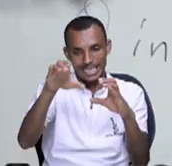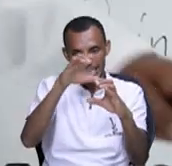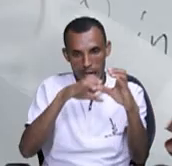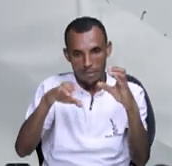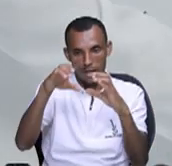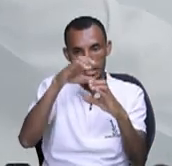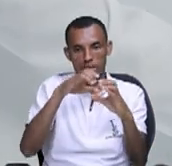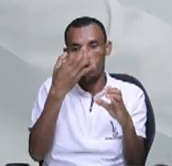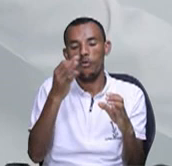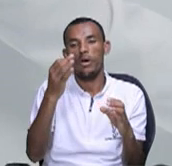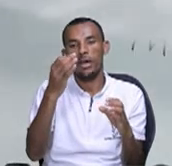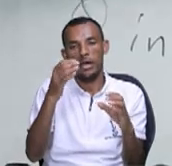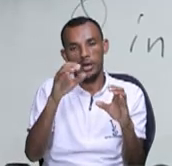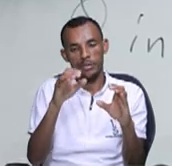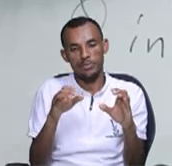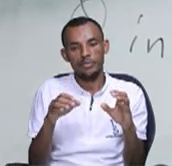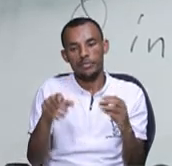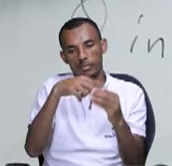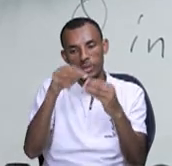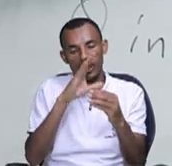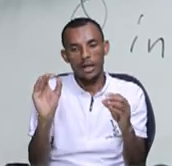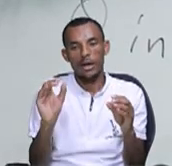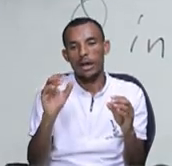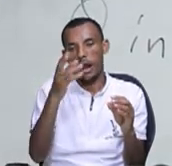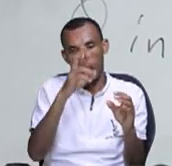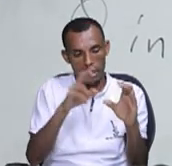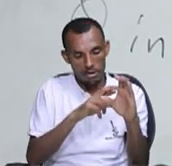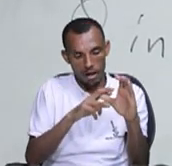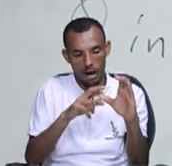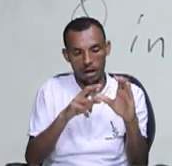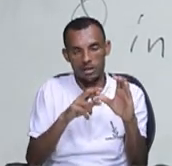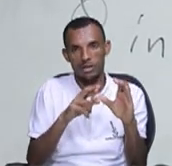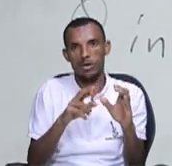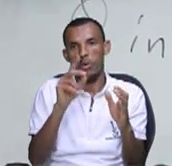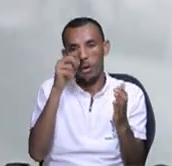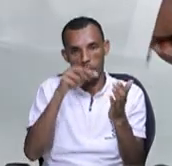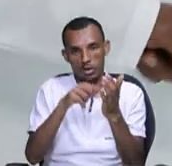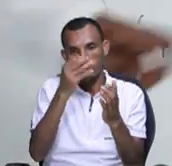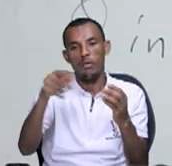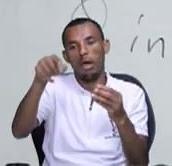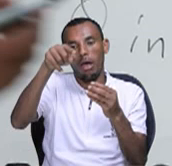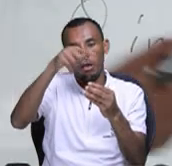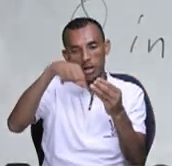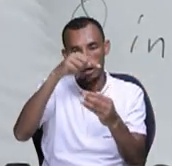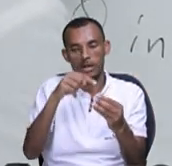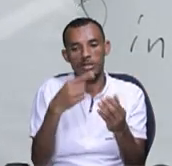circle. What is R? This radius from the center to one point of a circle.